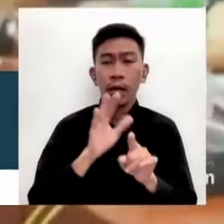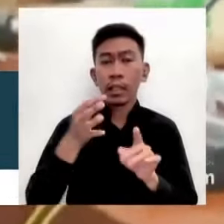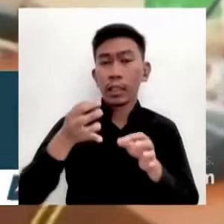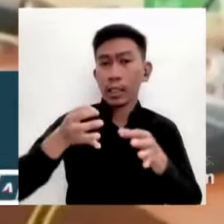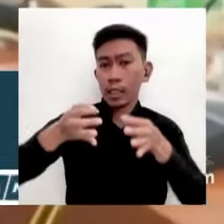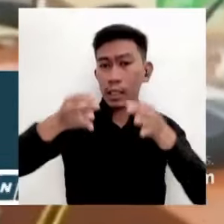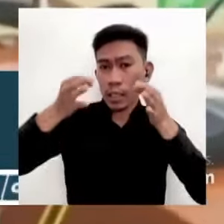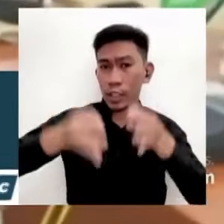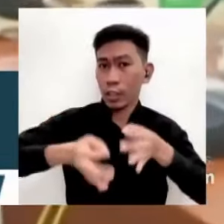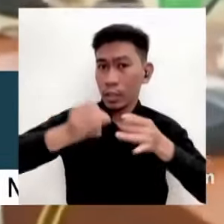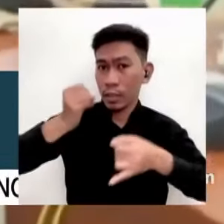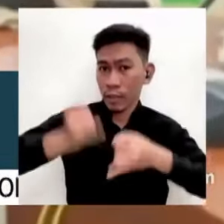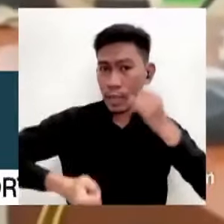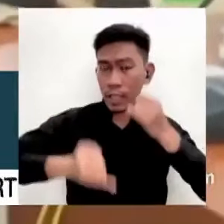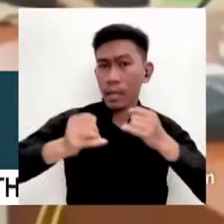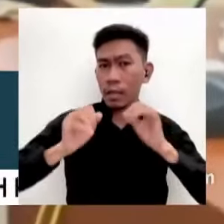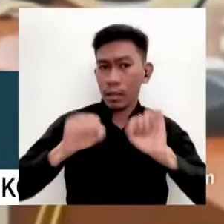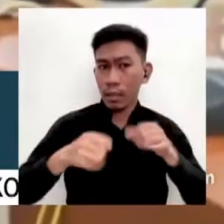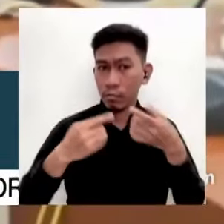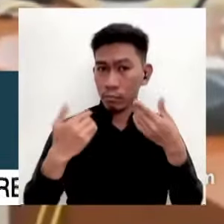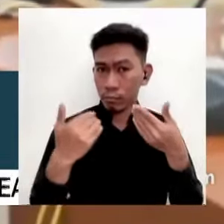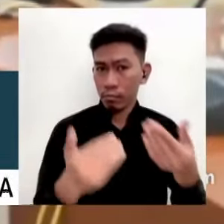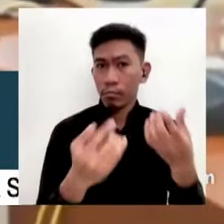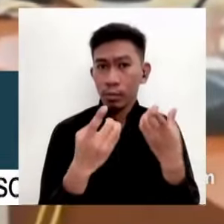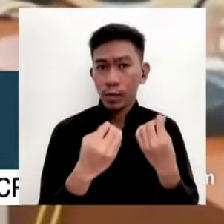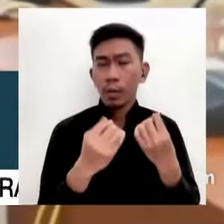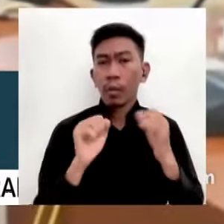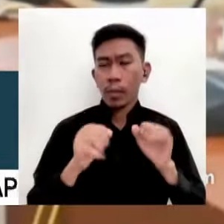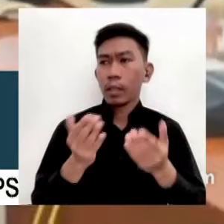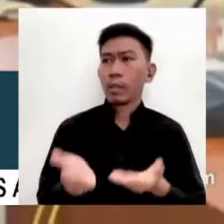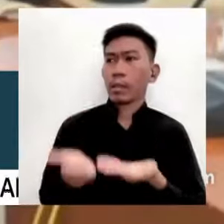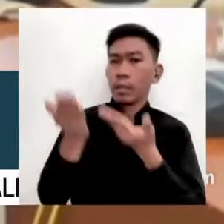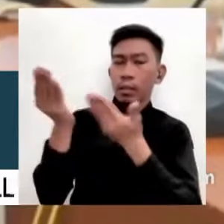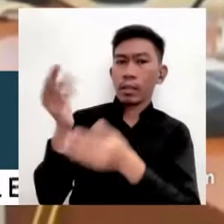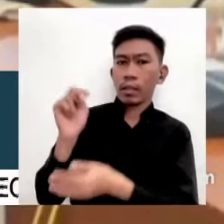final and executory, we can endorse it to the NTC